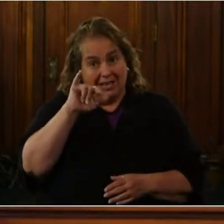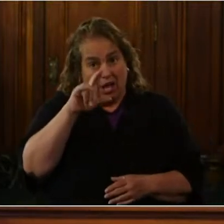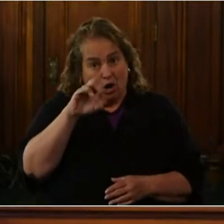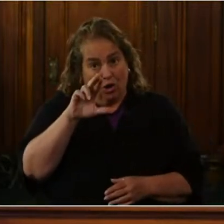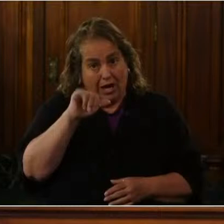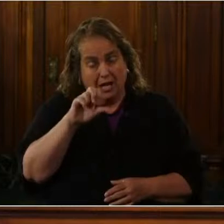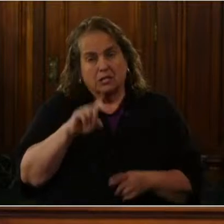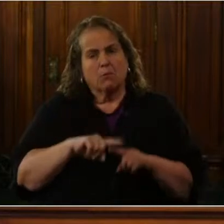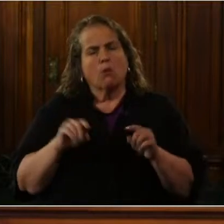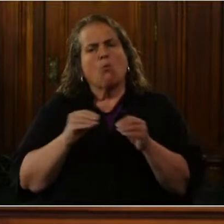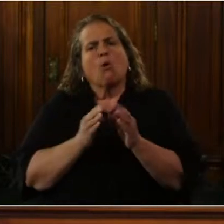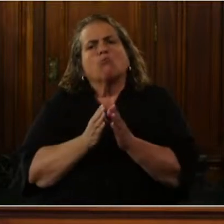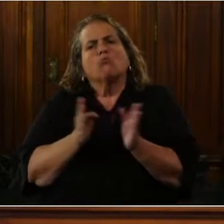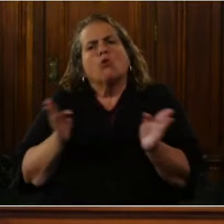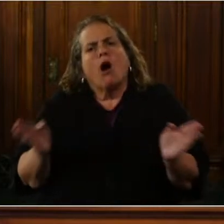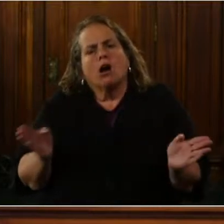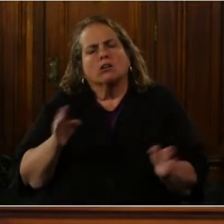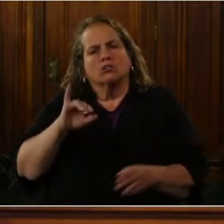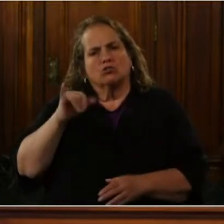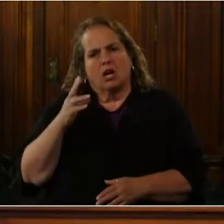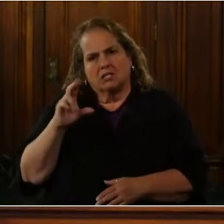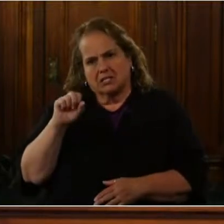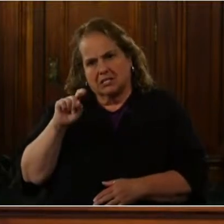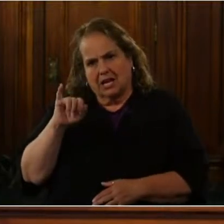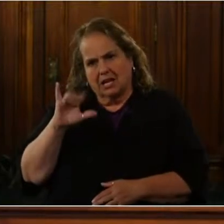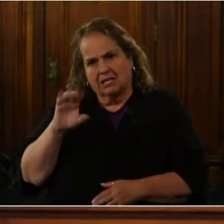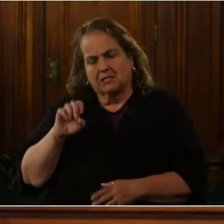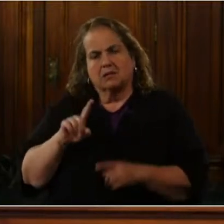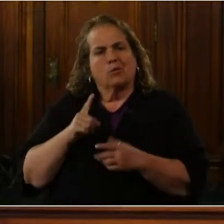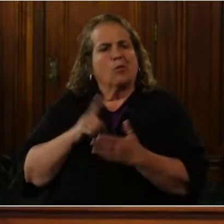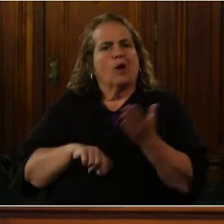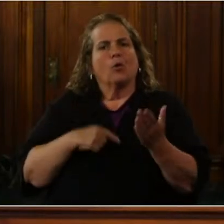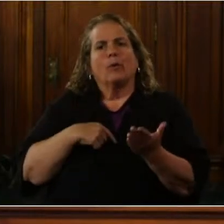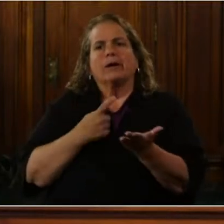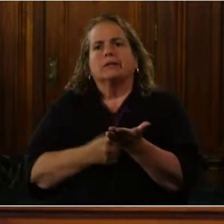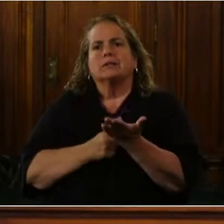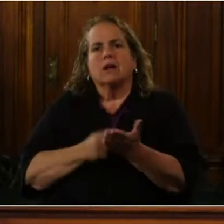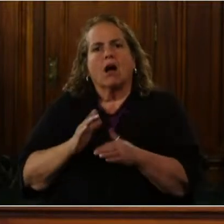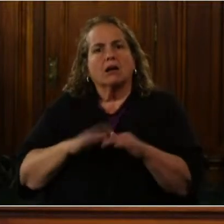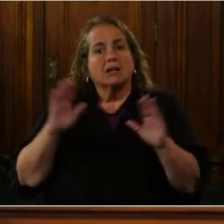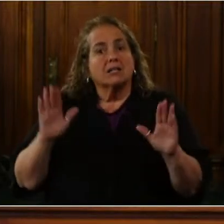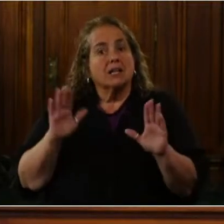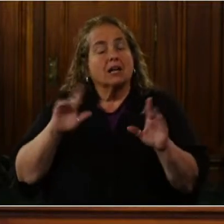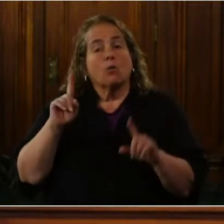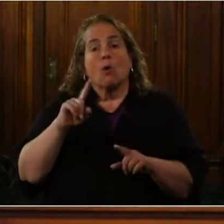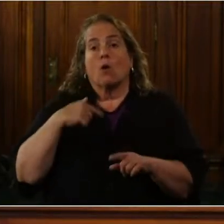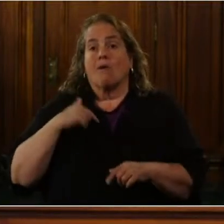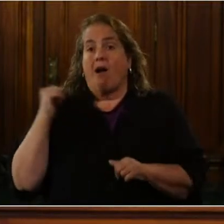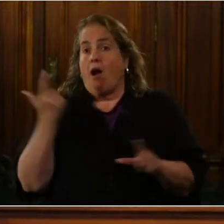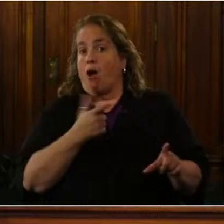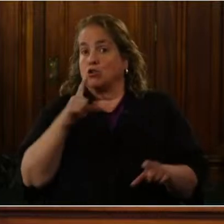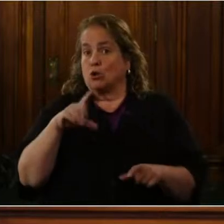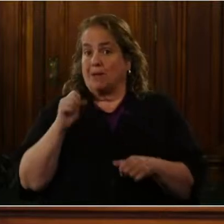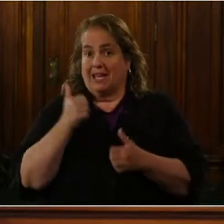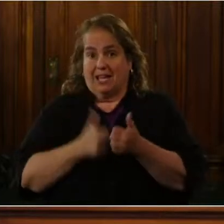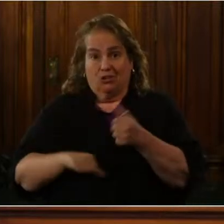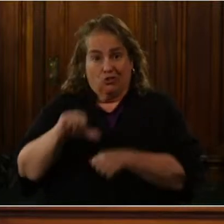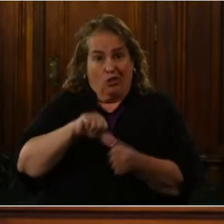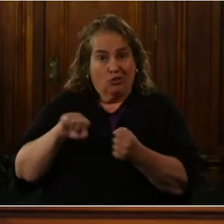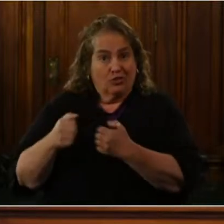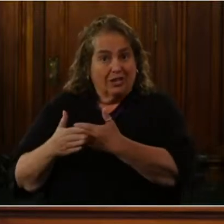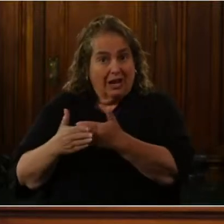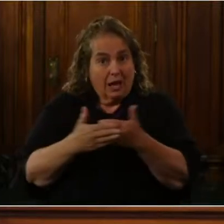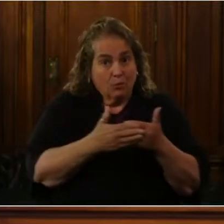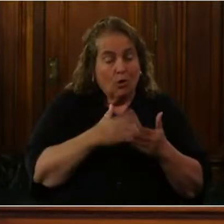broad justice, type of justice we talk about on Sundays where we're all supposed to be each other's neighbor and we're all supposed to believe that